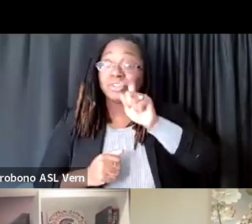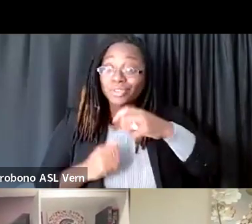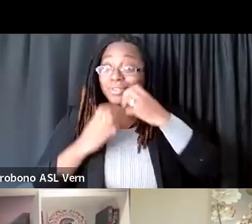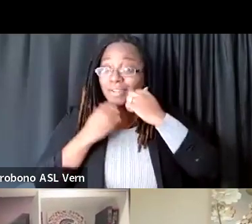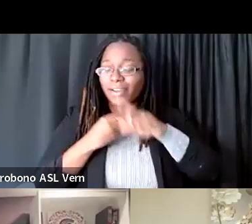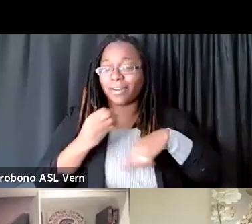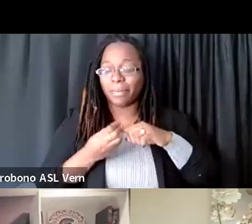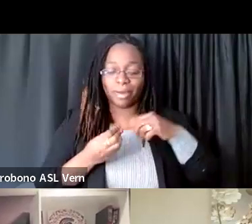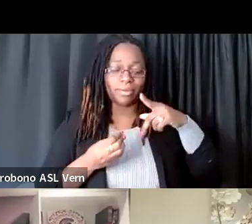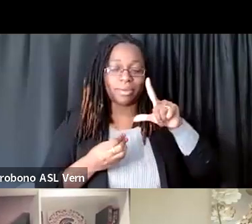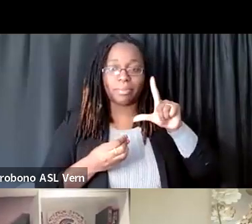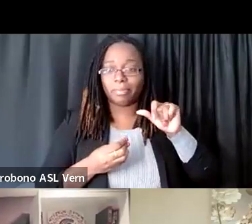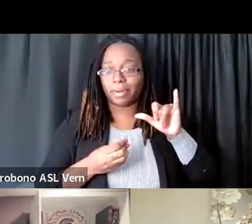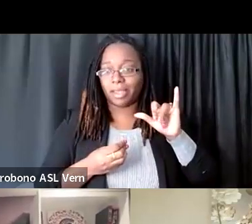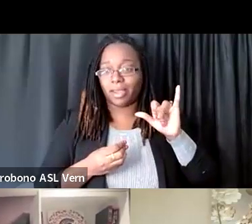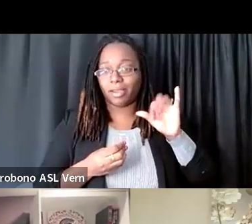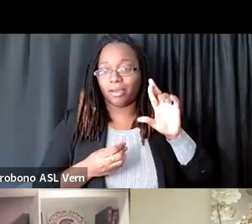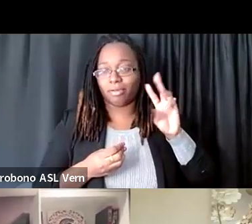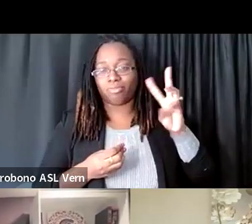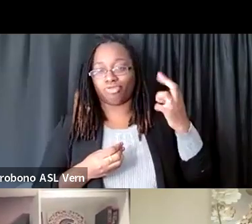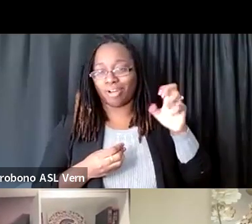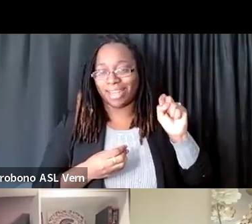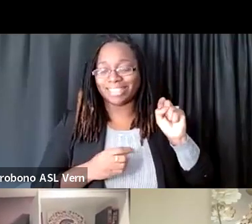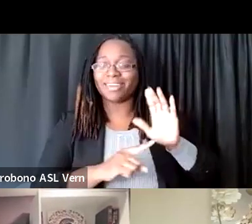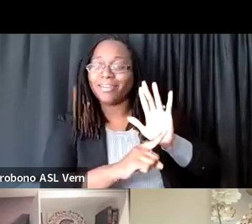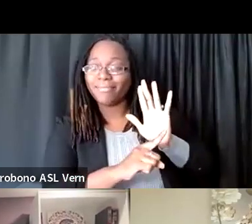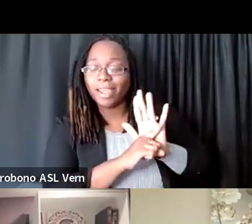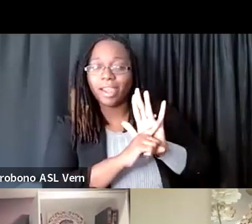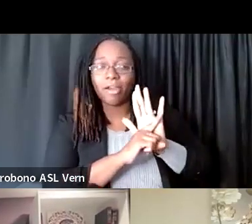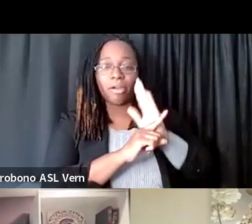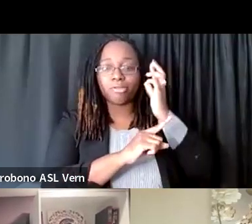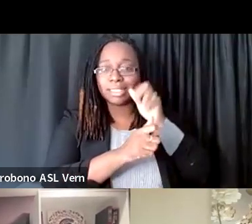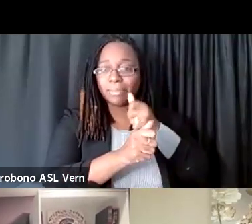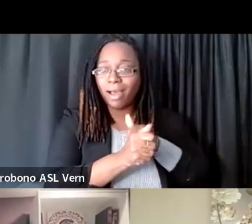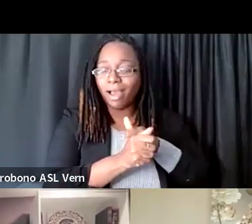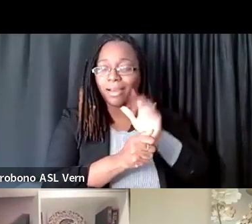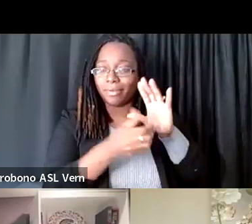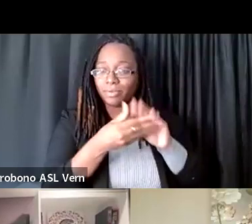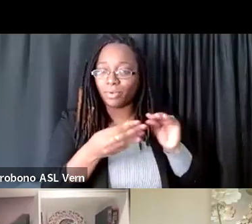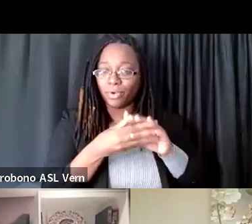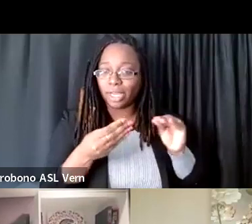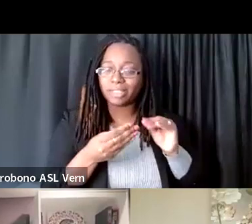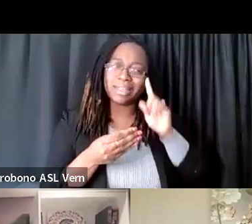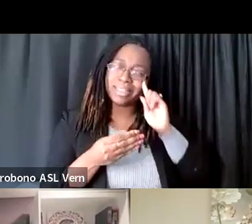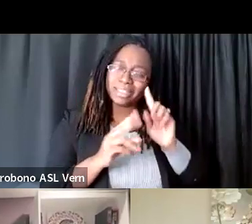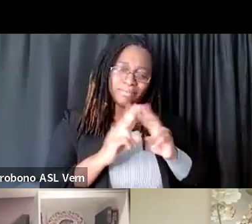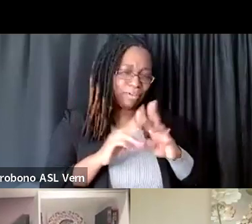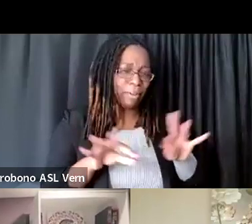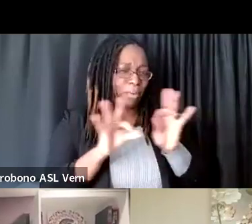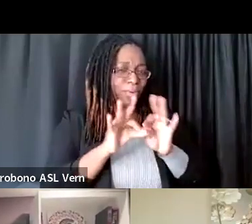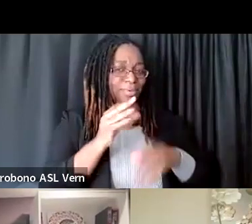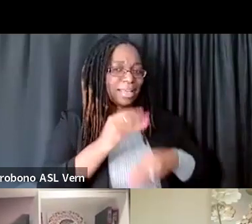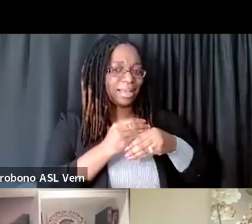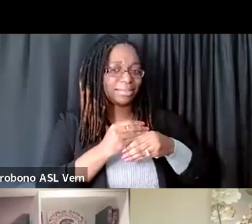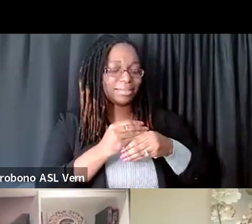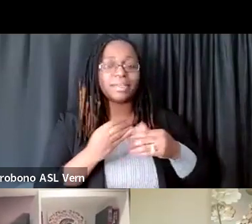playwright's intentions and et cetera. And I think it would be good to really put that in there, just so